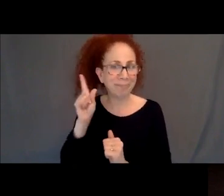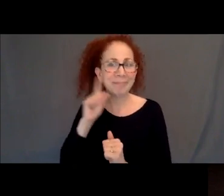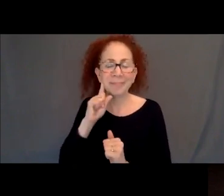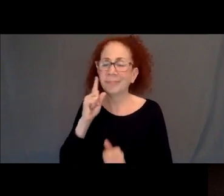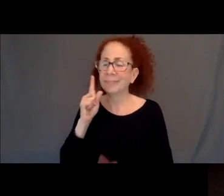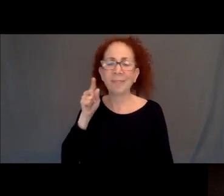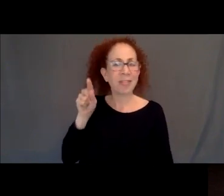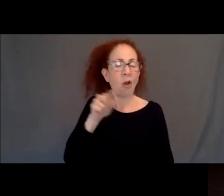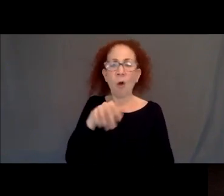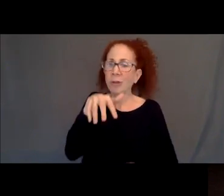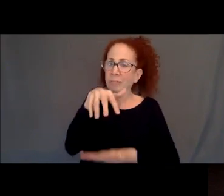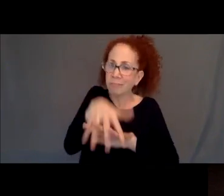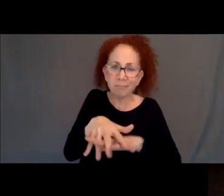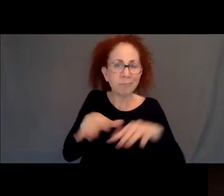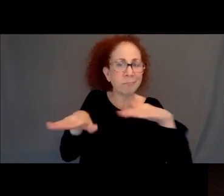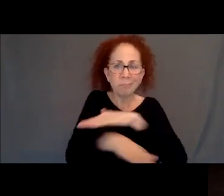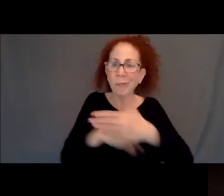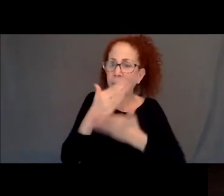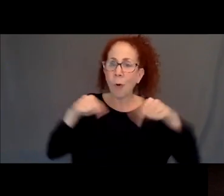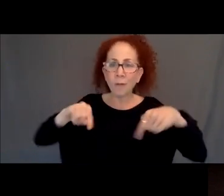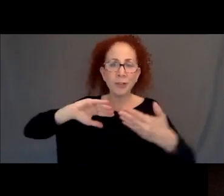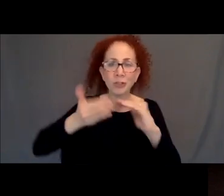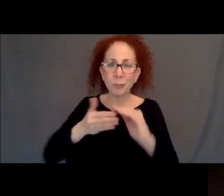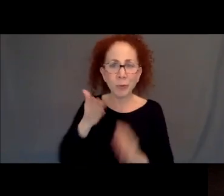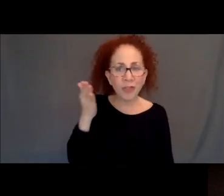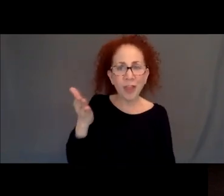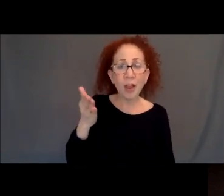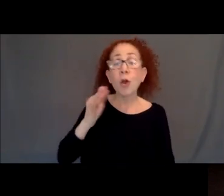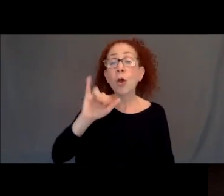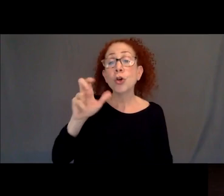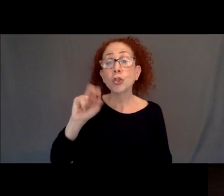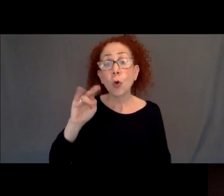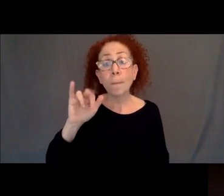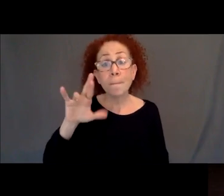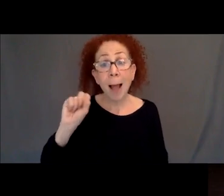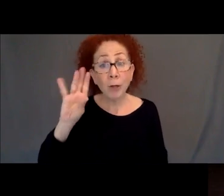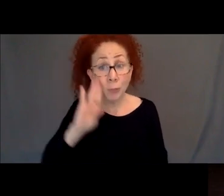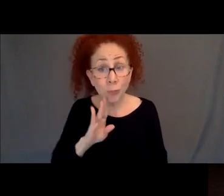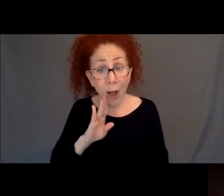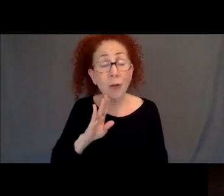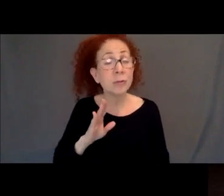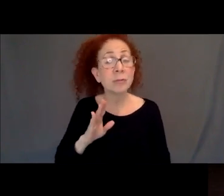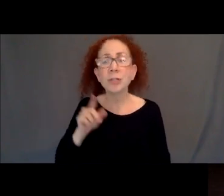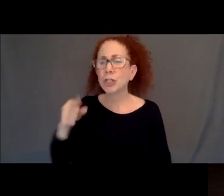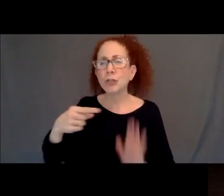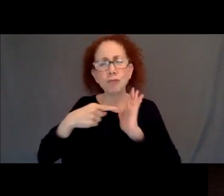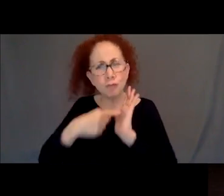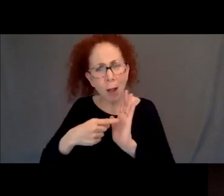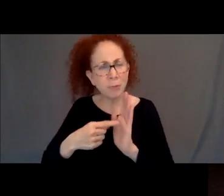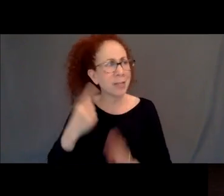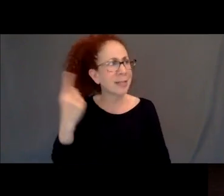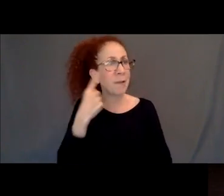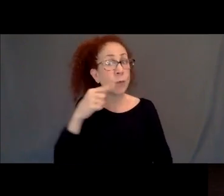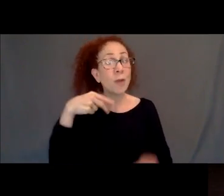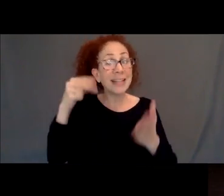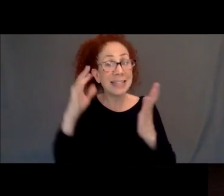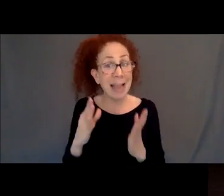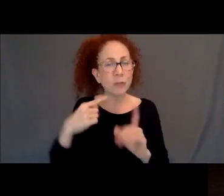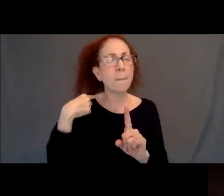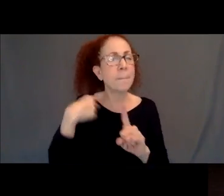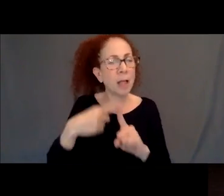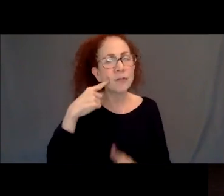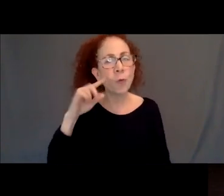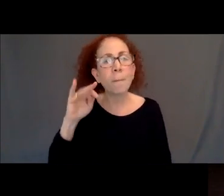in the community. And I just think that Joan Myers Brown not only just represents something for the dancers in the city, but just